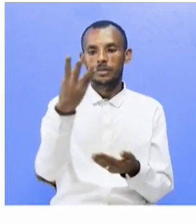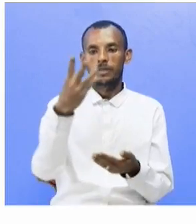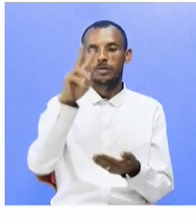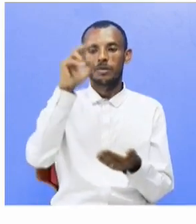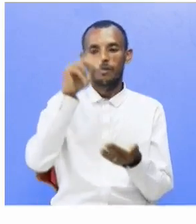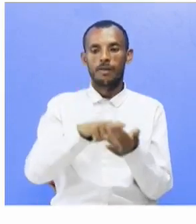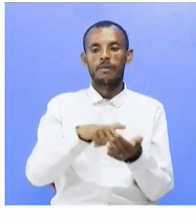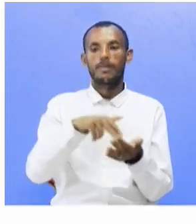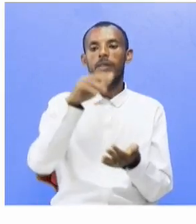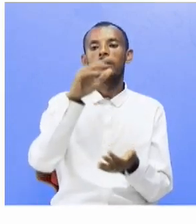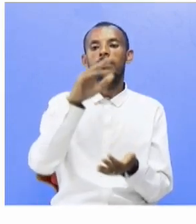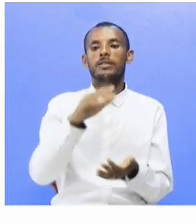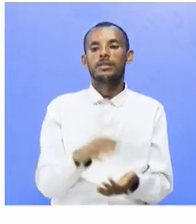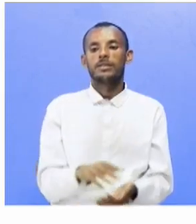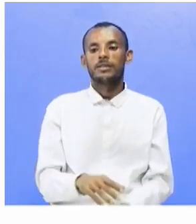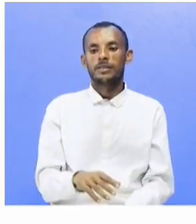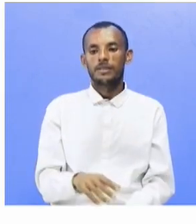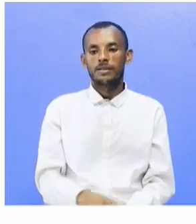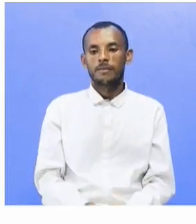25,000.